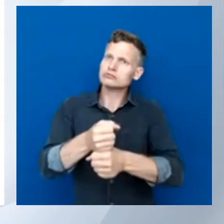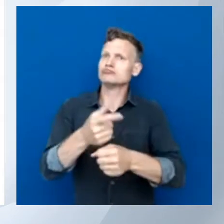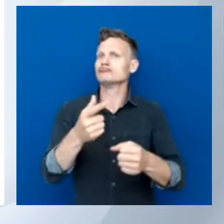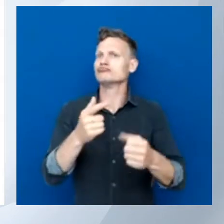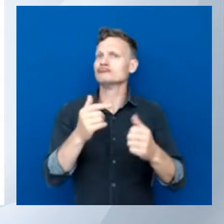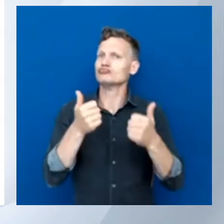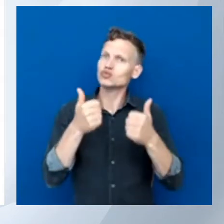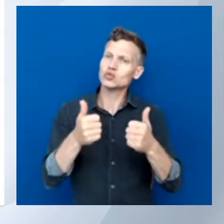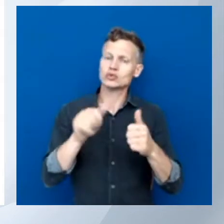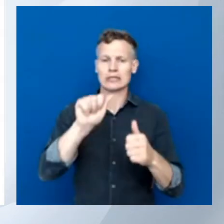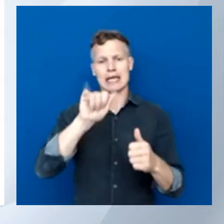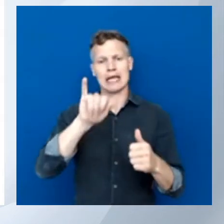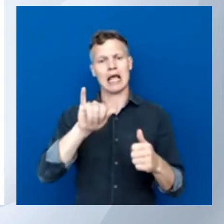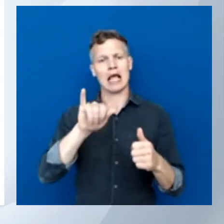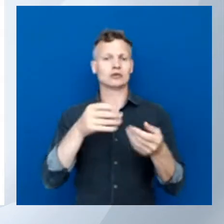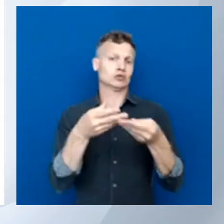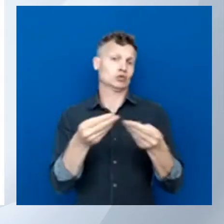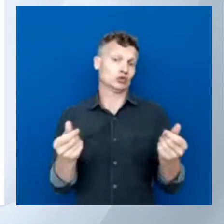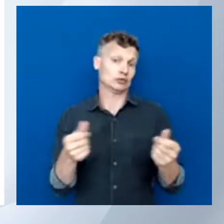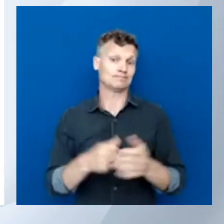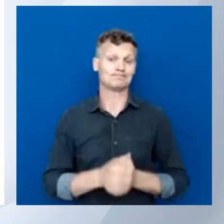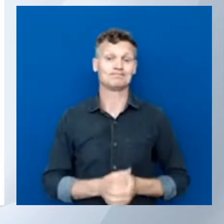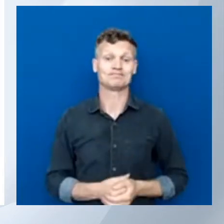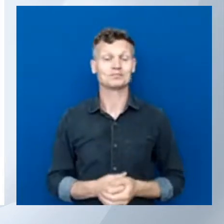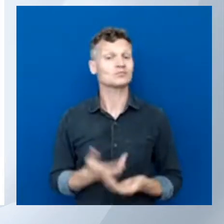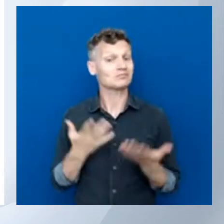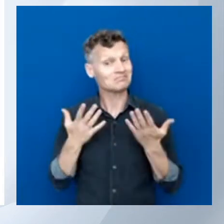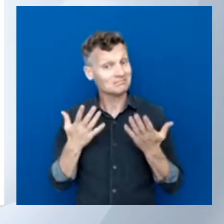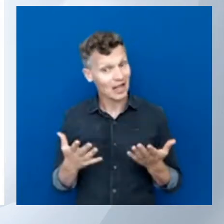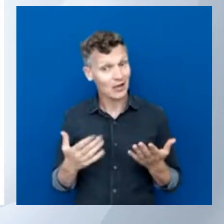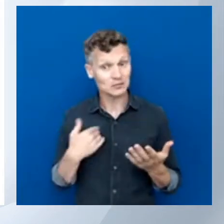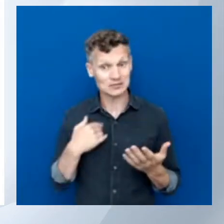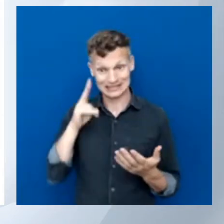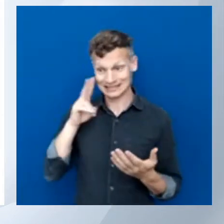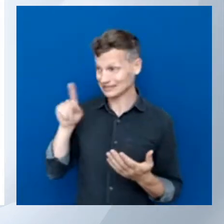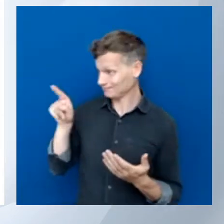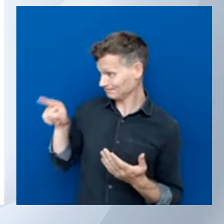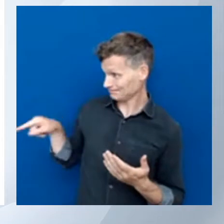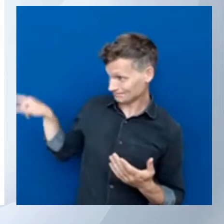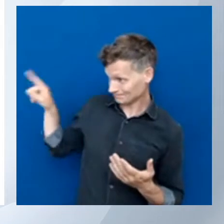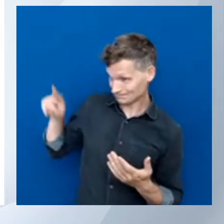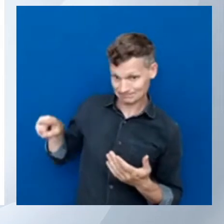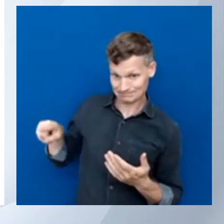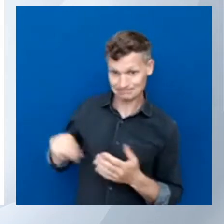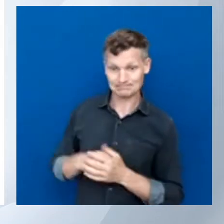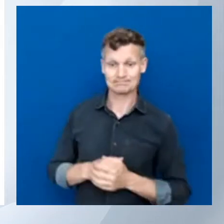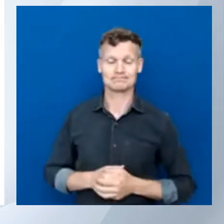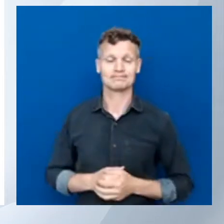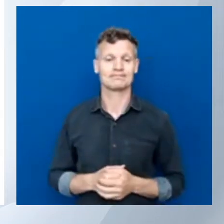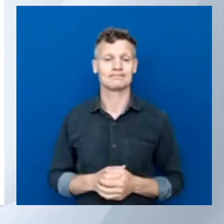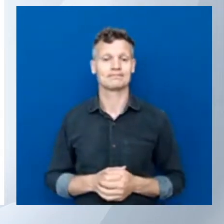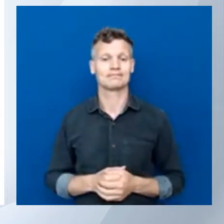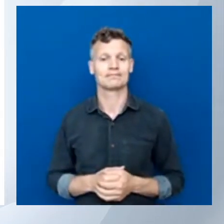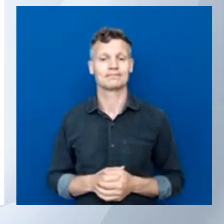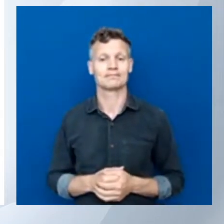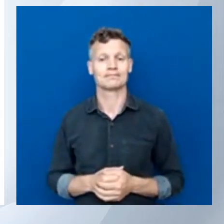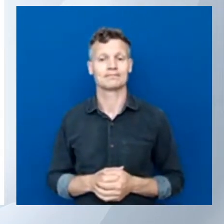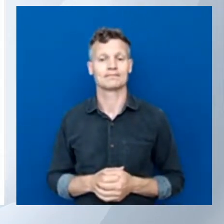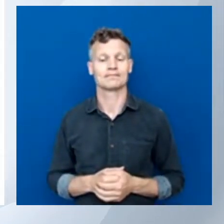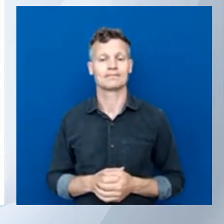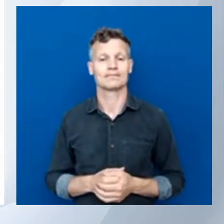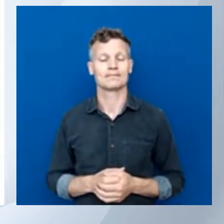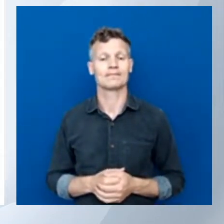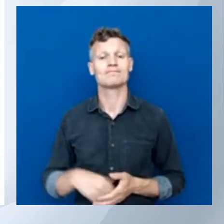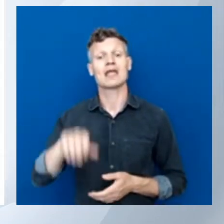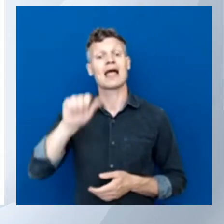quickly on this slide, like what you can see, because AI systems, as we said already, can behave unexpectedly for a